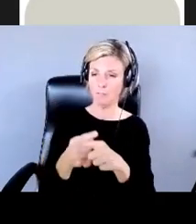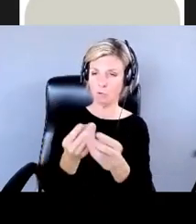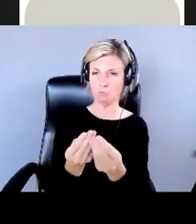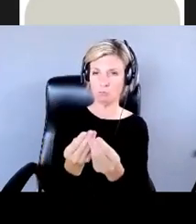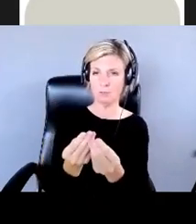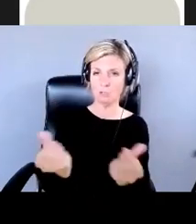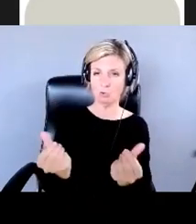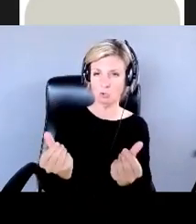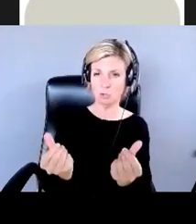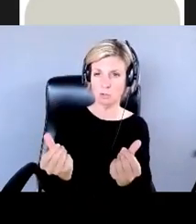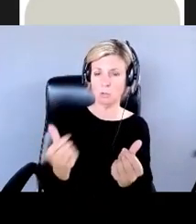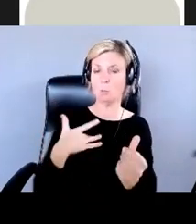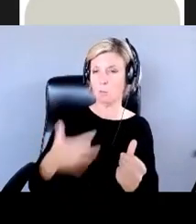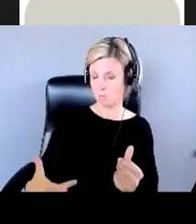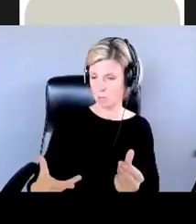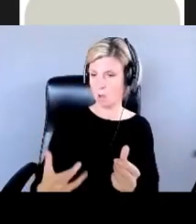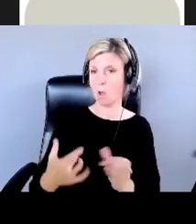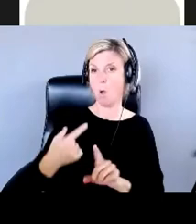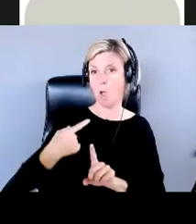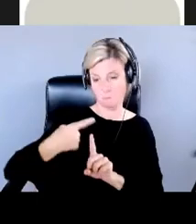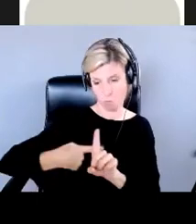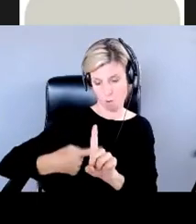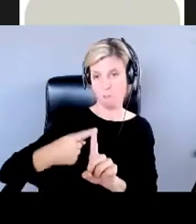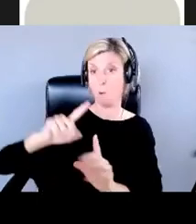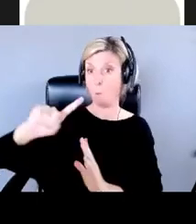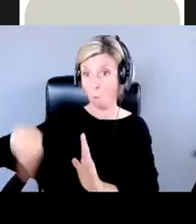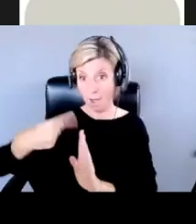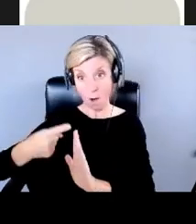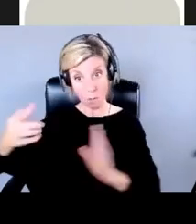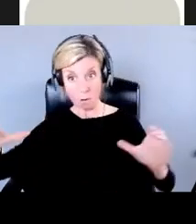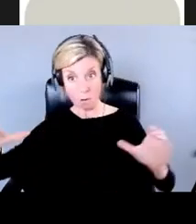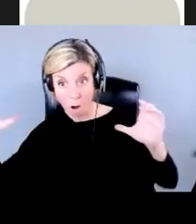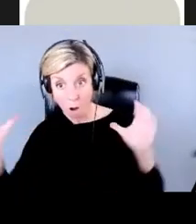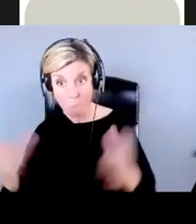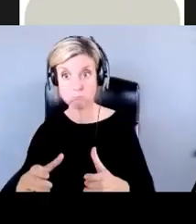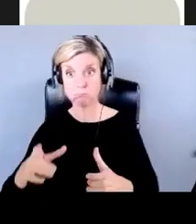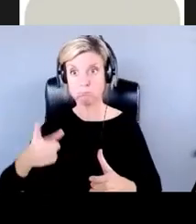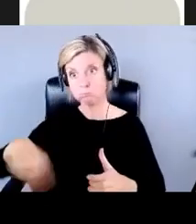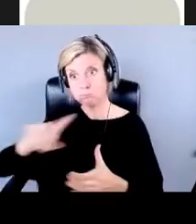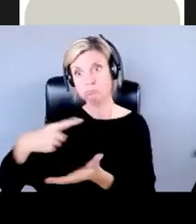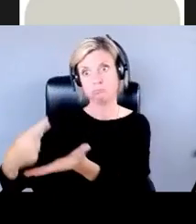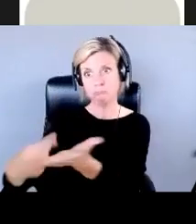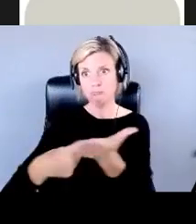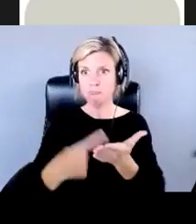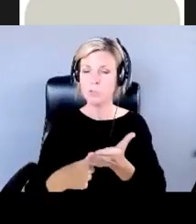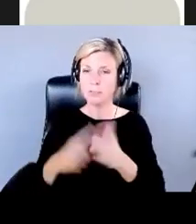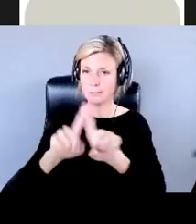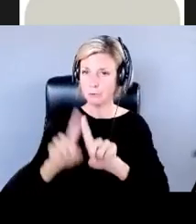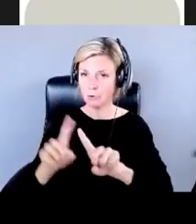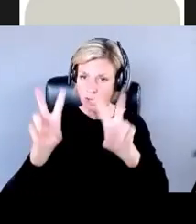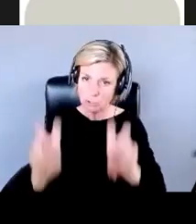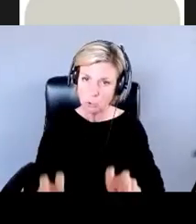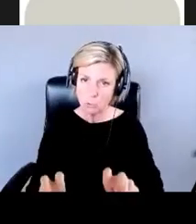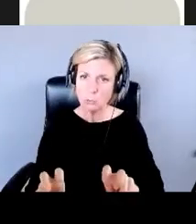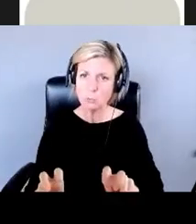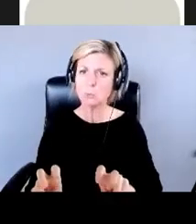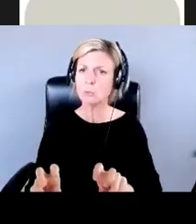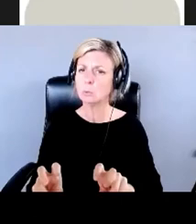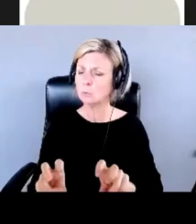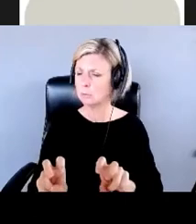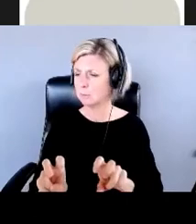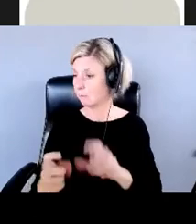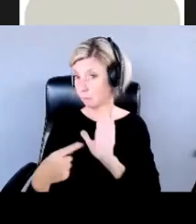just 1 hour a month. People discuss various issues that arise in elder mediation, which includes abuse and other things. It's a